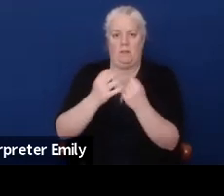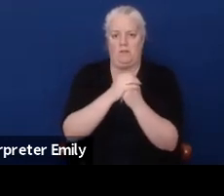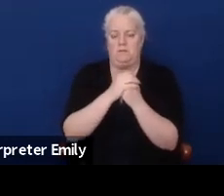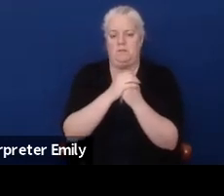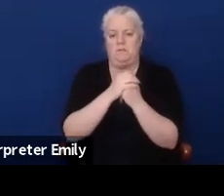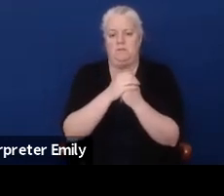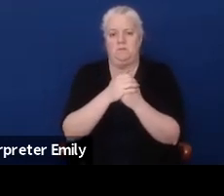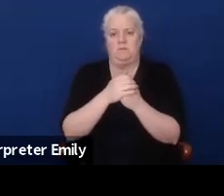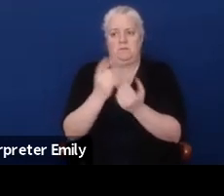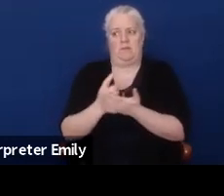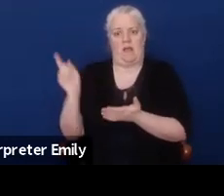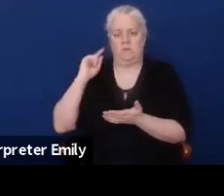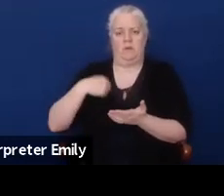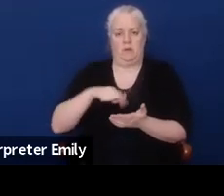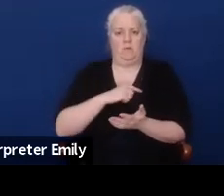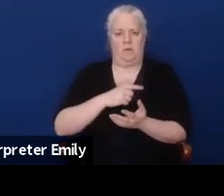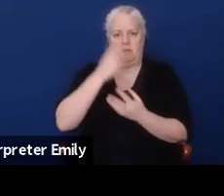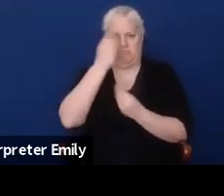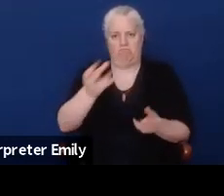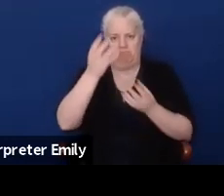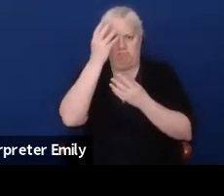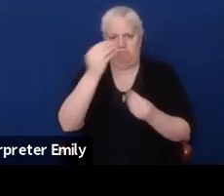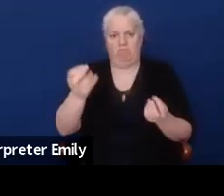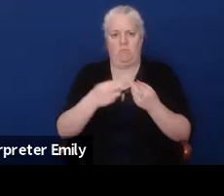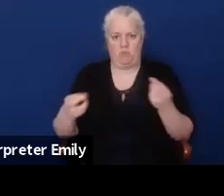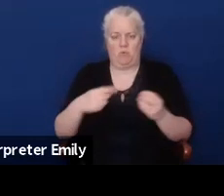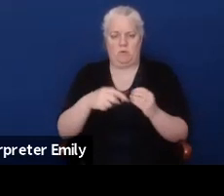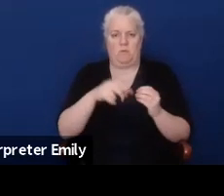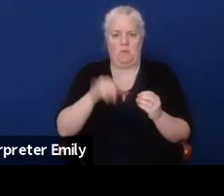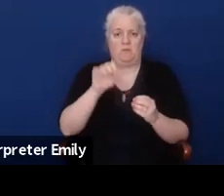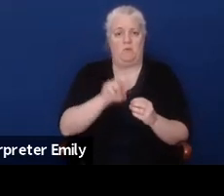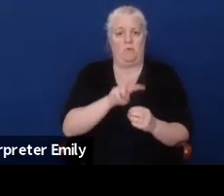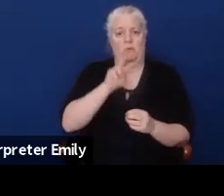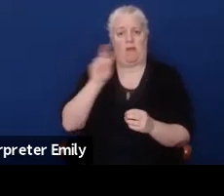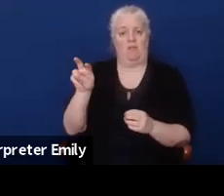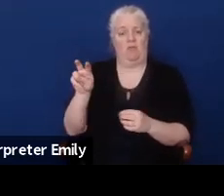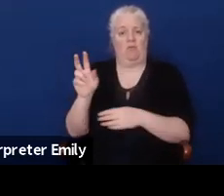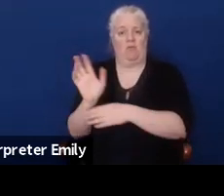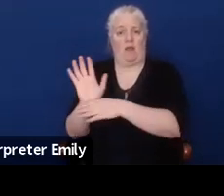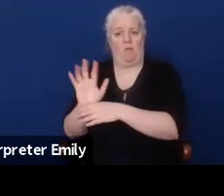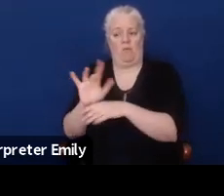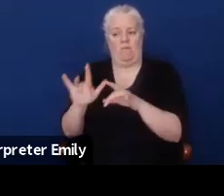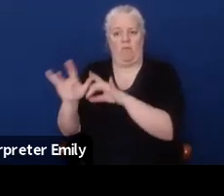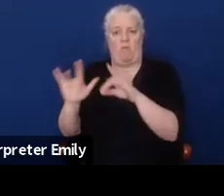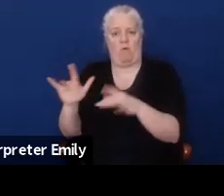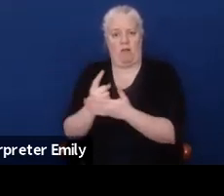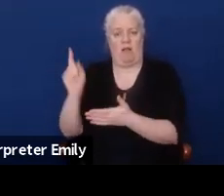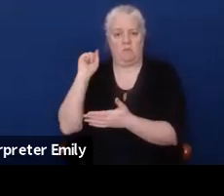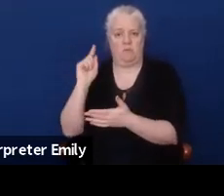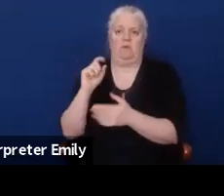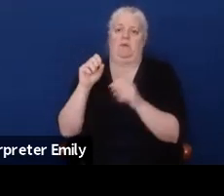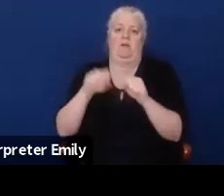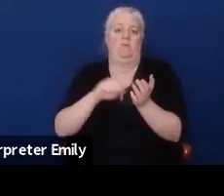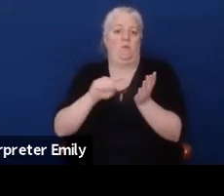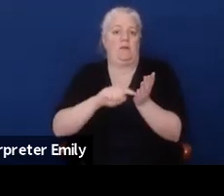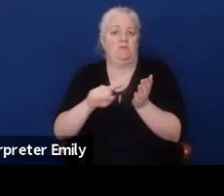on that. So you can refer to the recording and listen to that and check the resources to see if